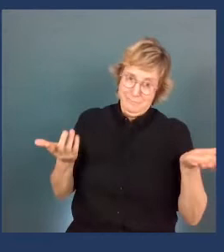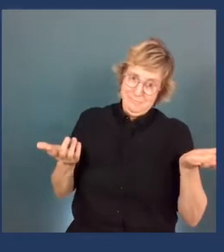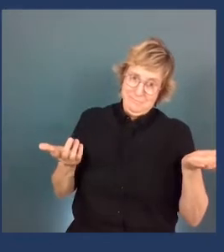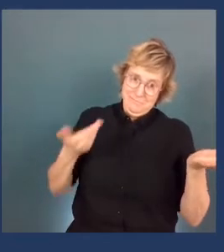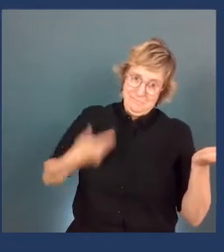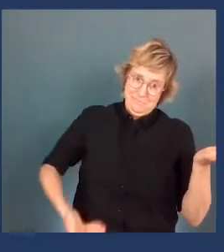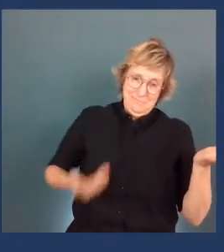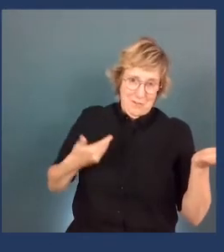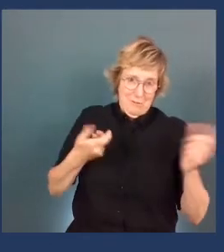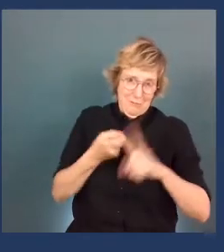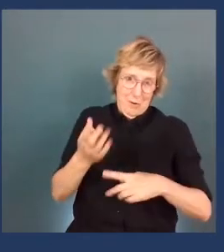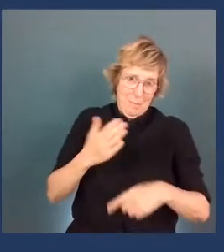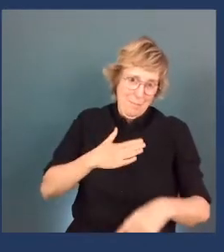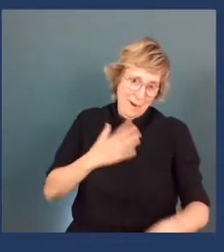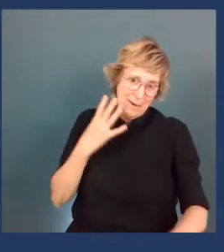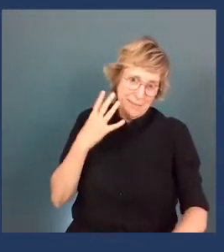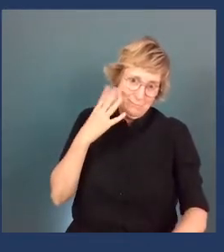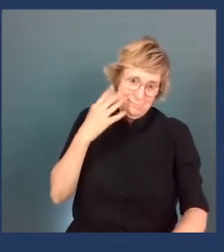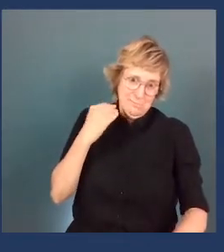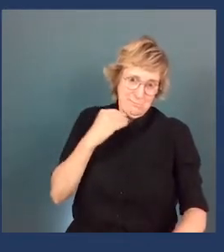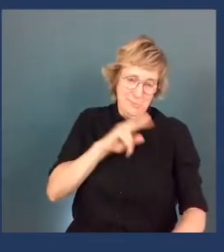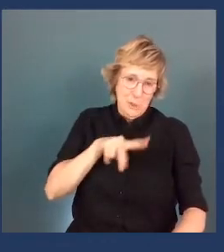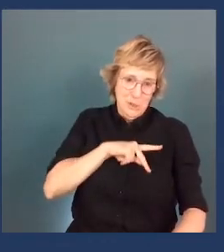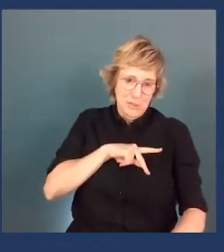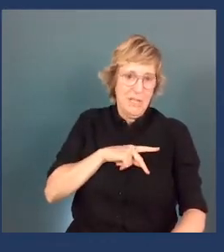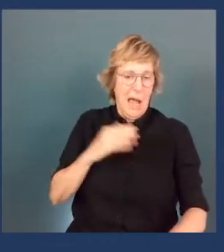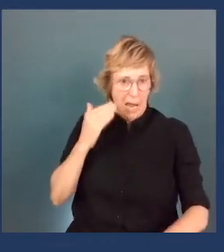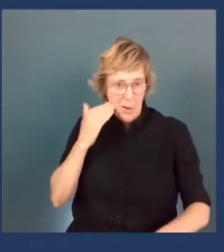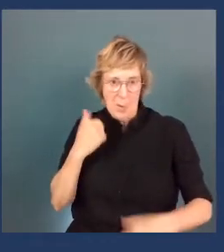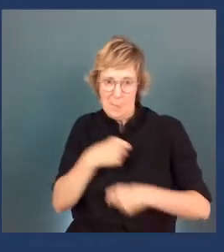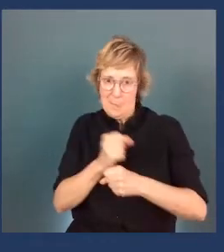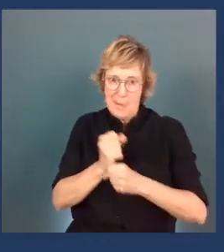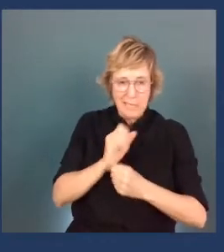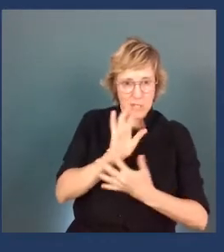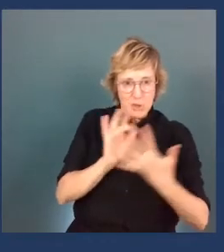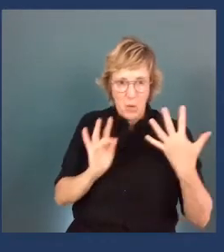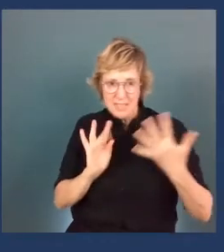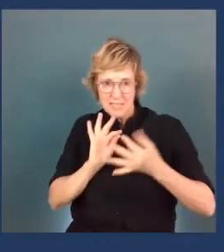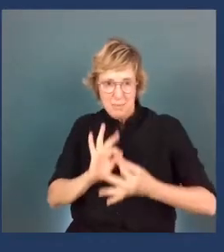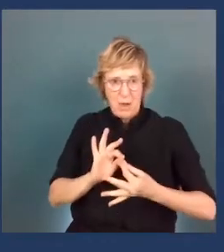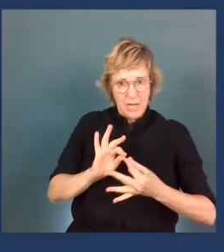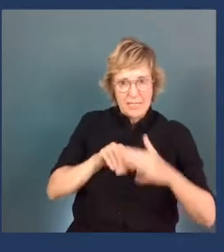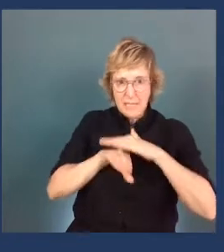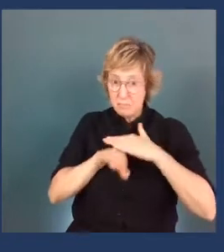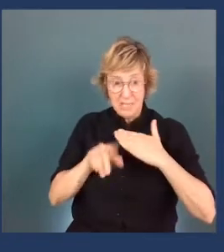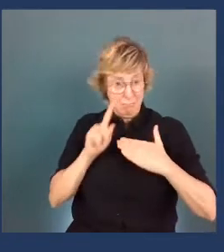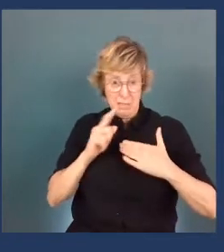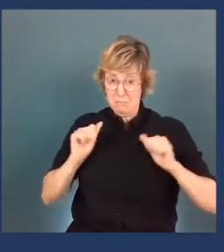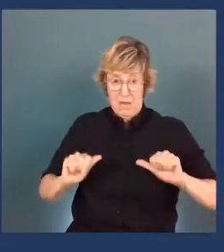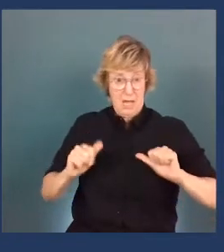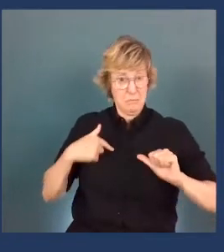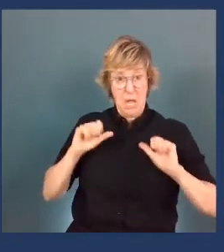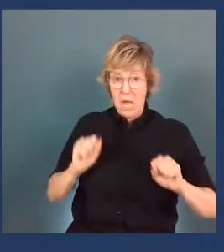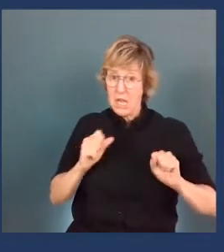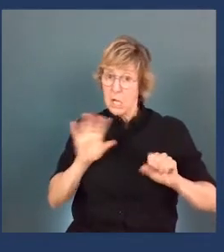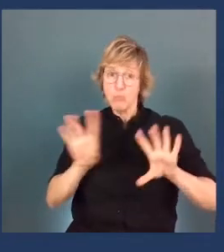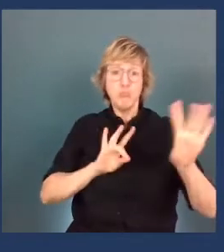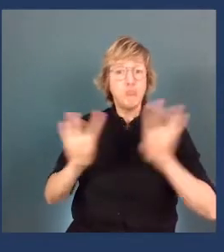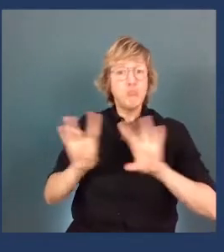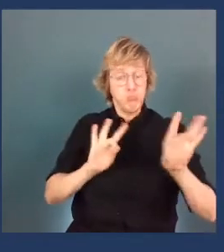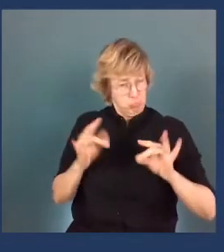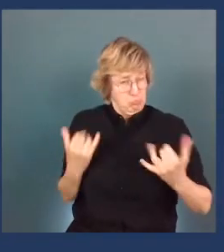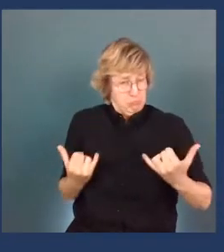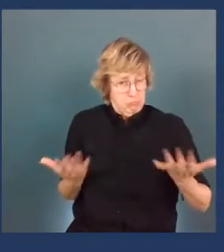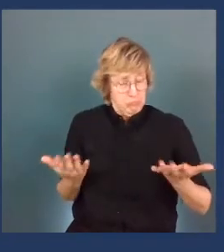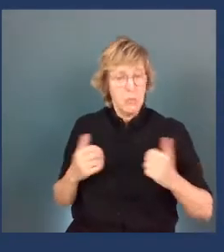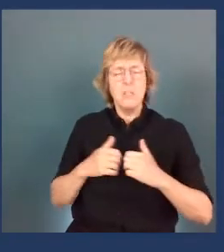know through my own personal experience that making choices around accessibility, it's now possible. It's something that I do. So